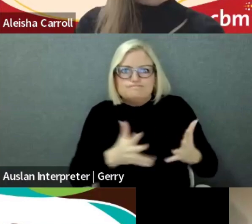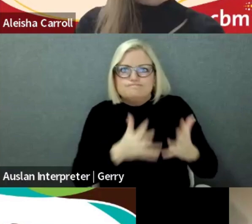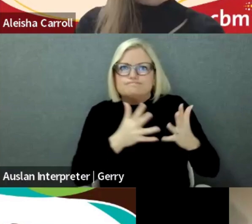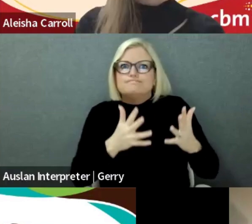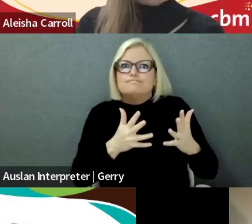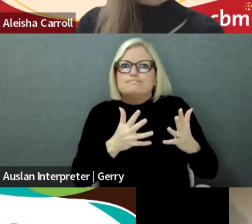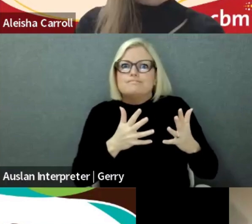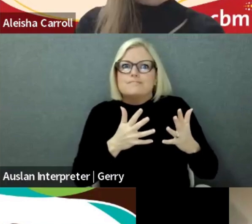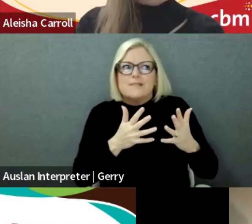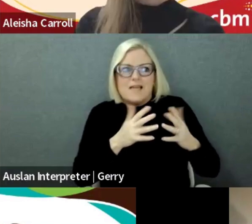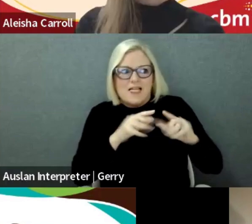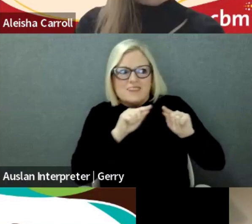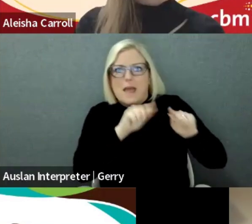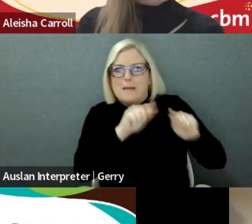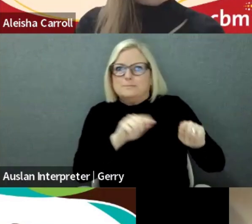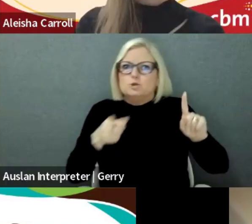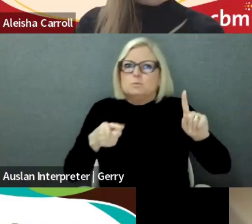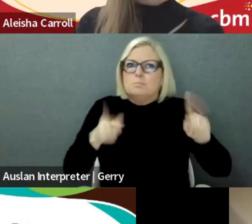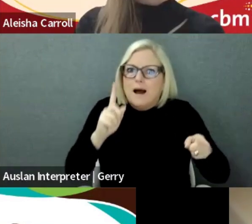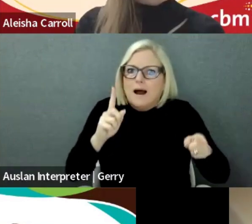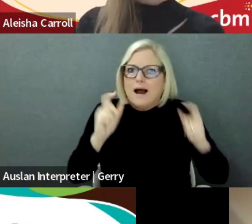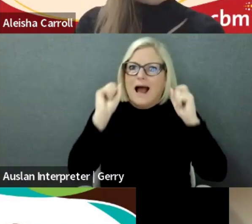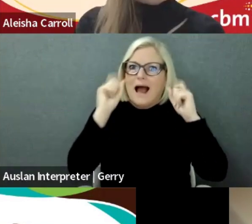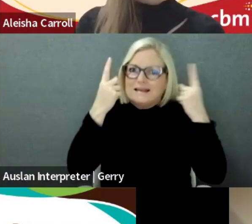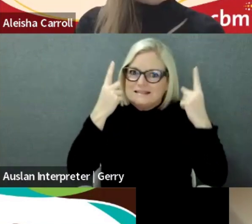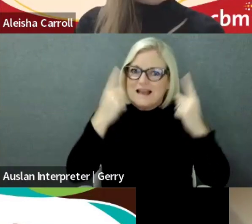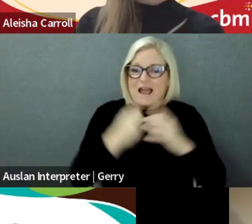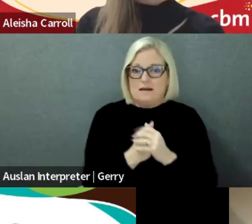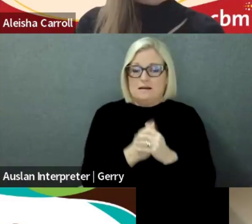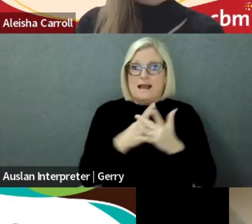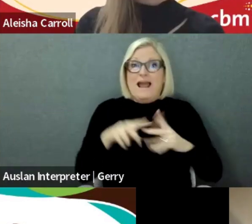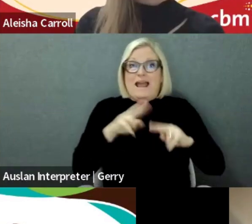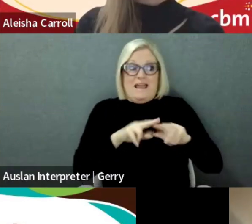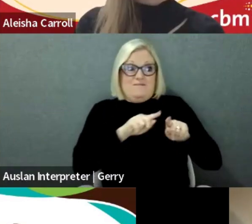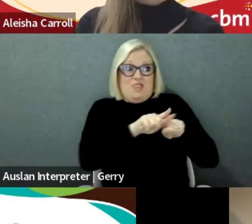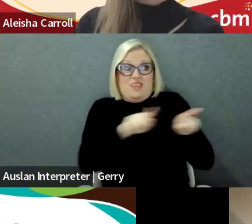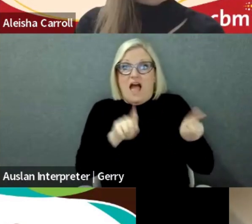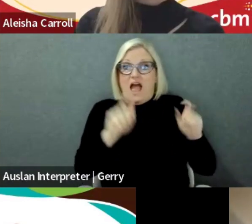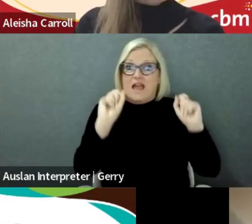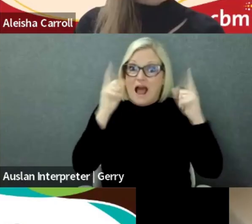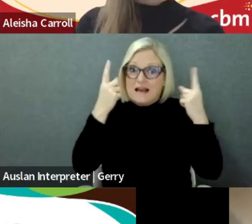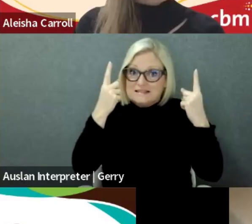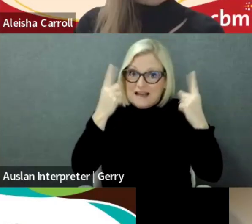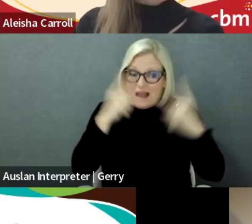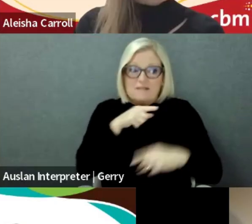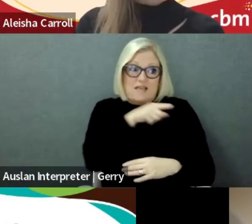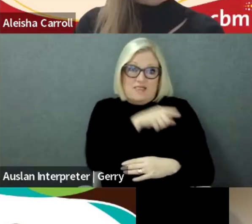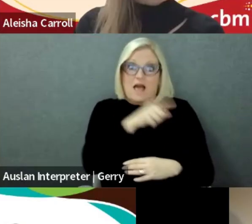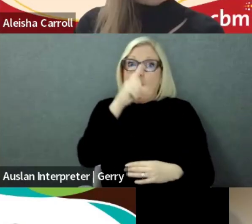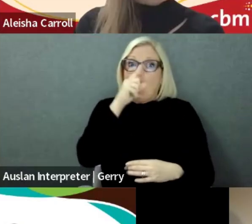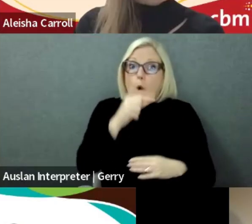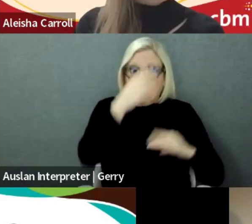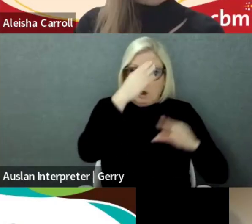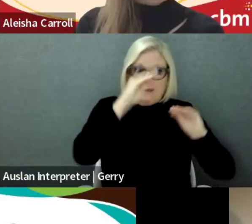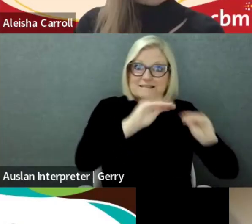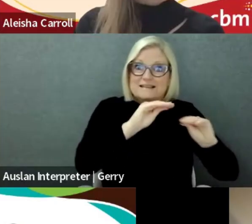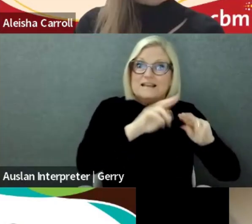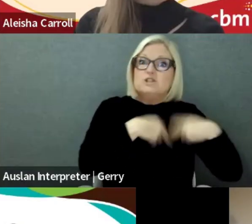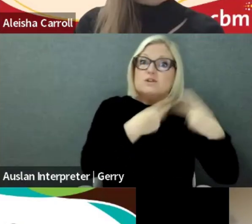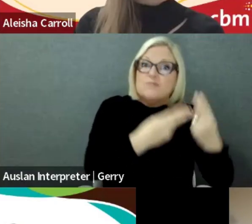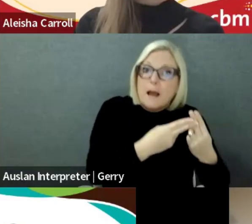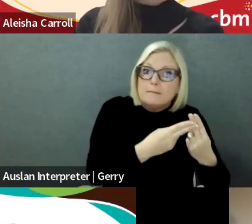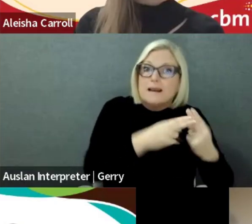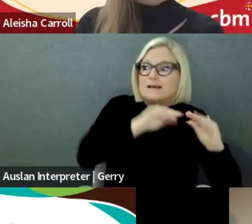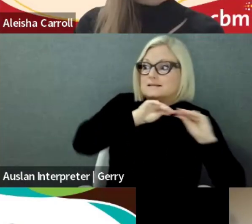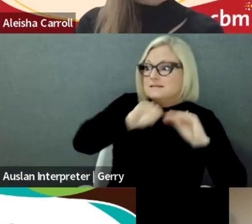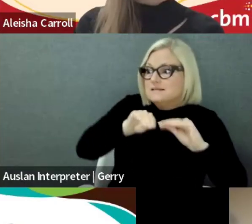are better able to support their members, educate families and communities, challenge stigma and advocate for